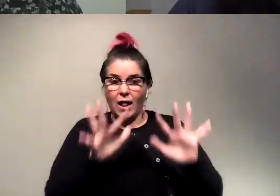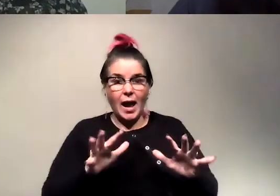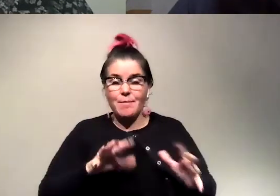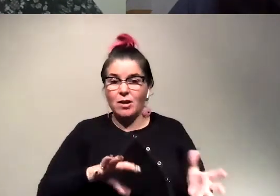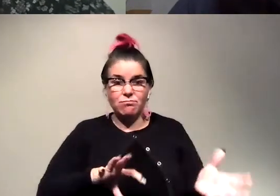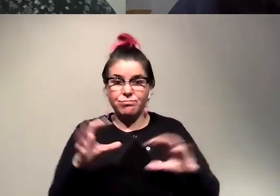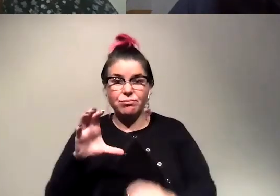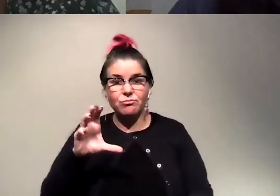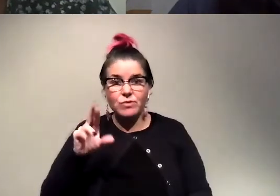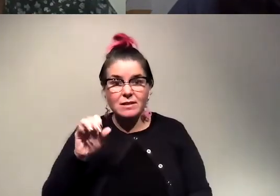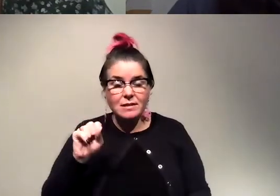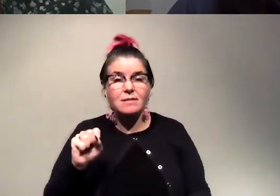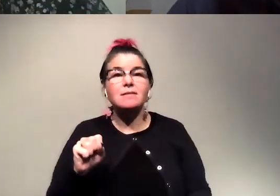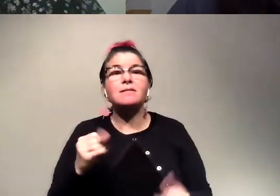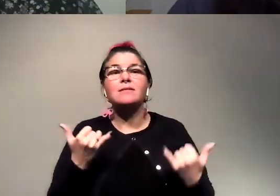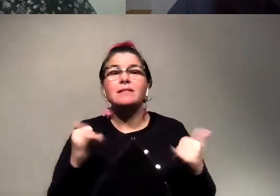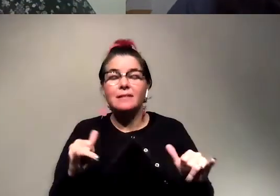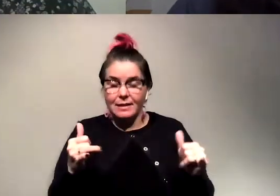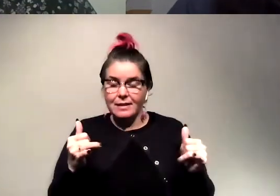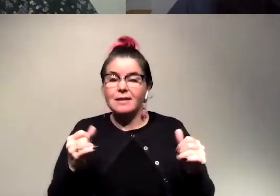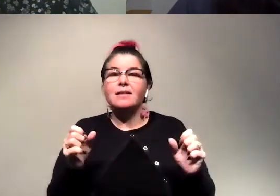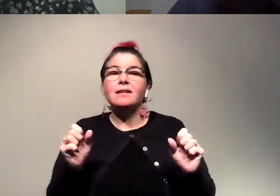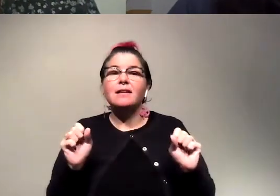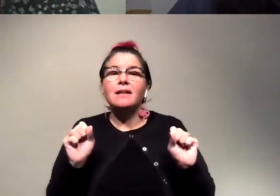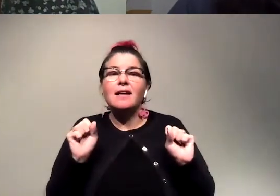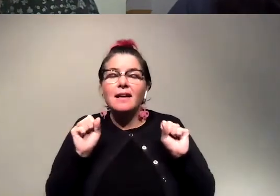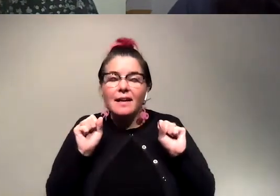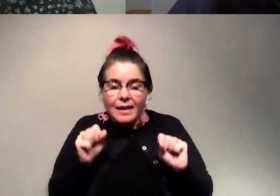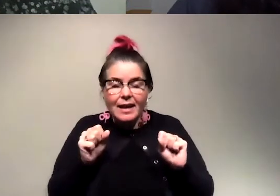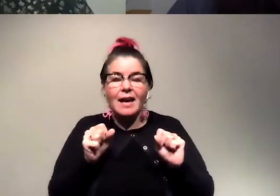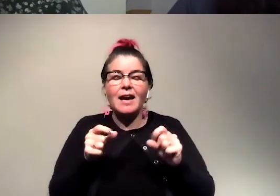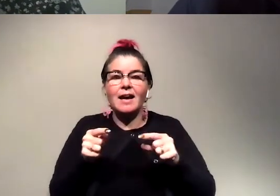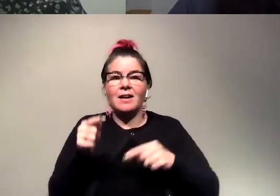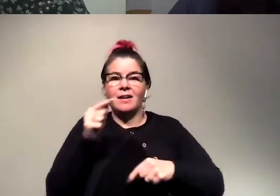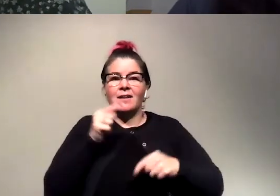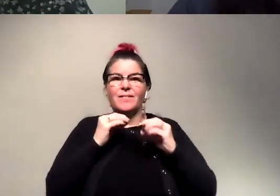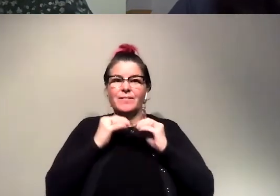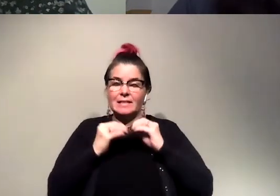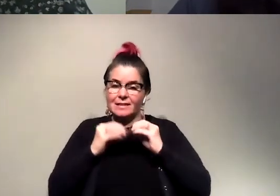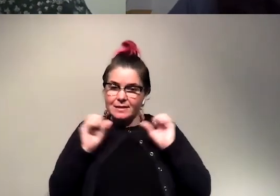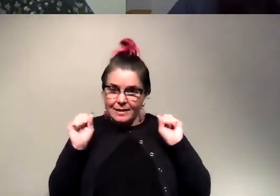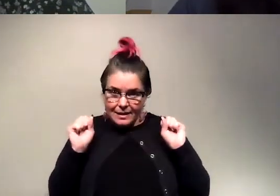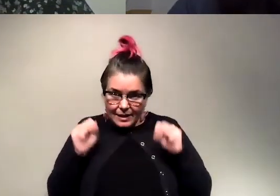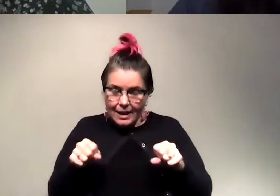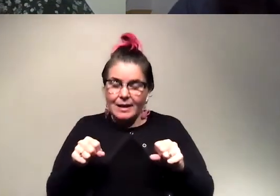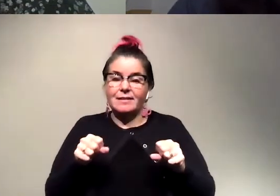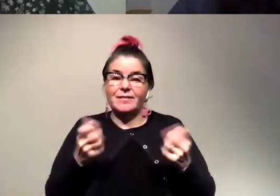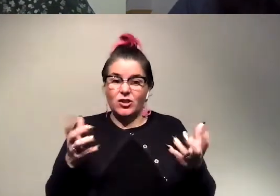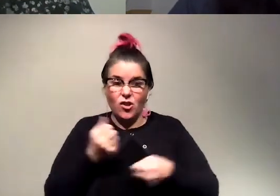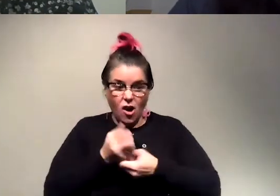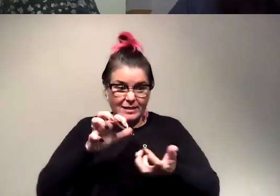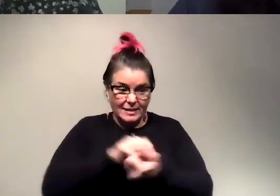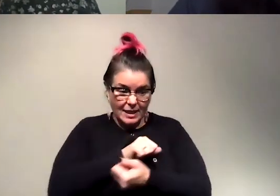and we're still at a point where it is somewhat reversible, where we can fix some of the damage done,